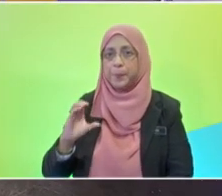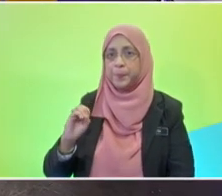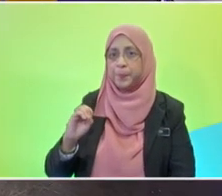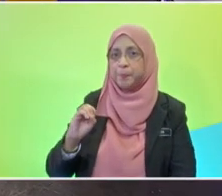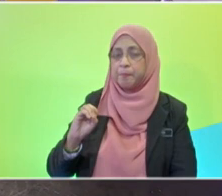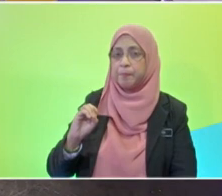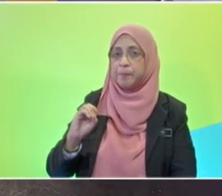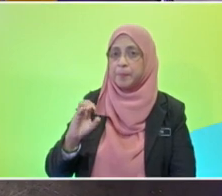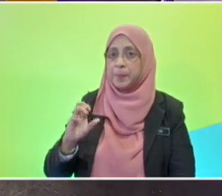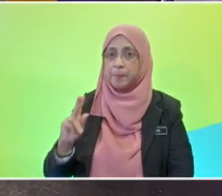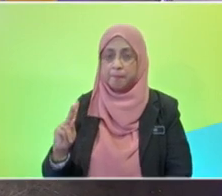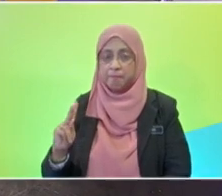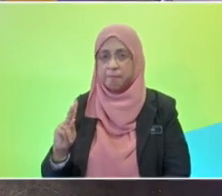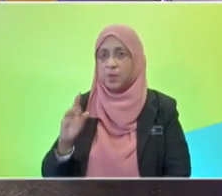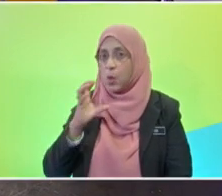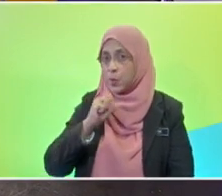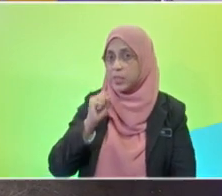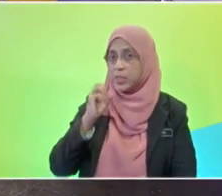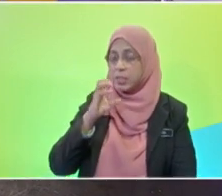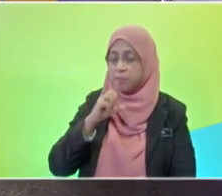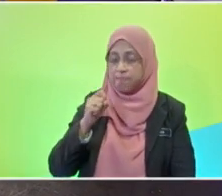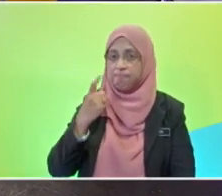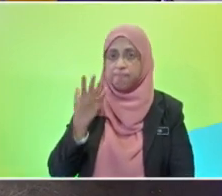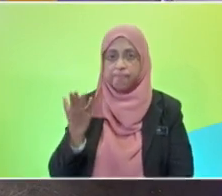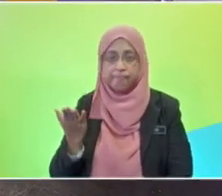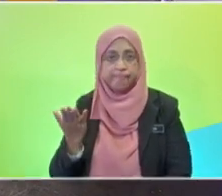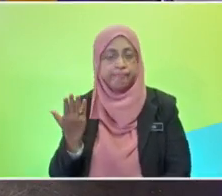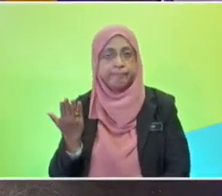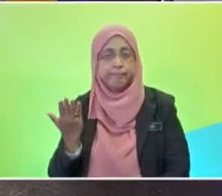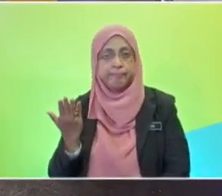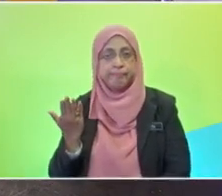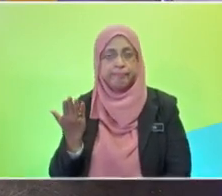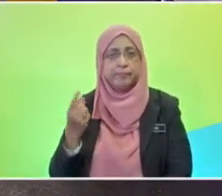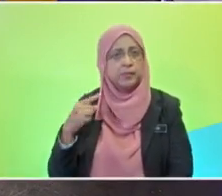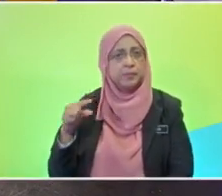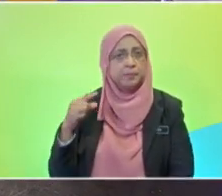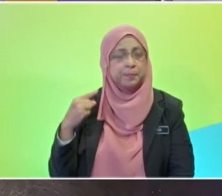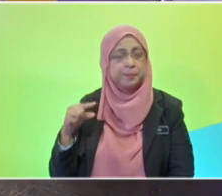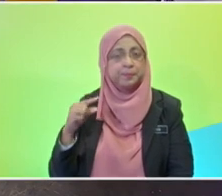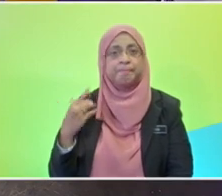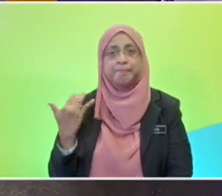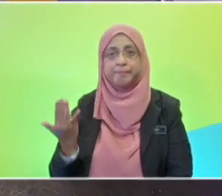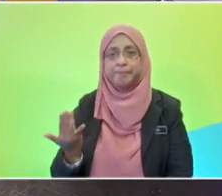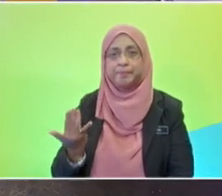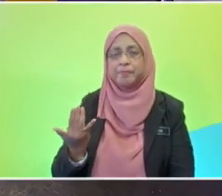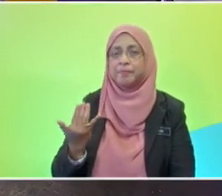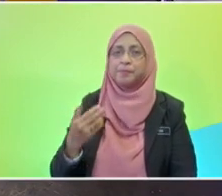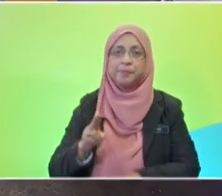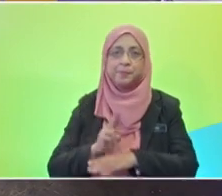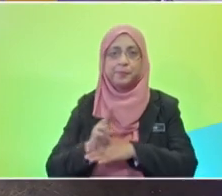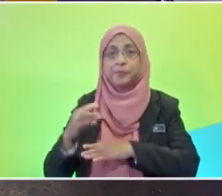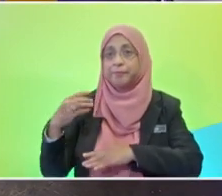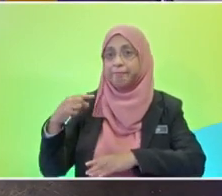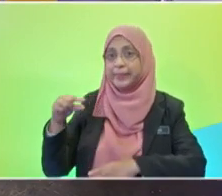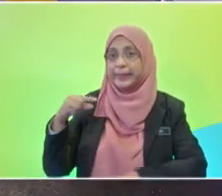Let's go with orange or green. Okay, let's go with green.